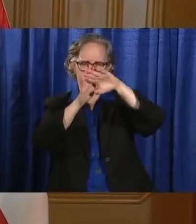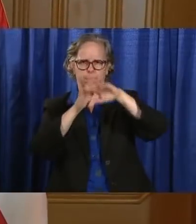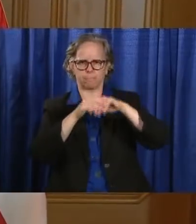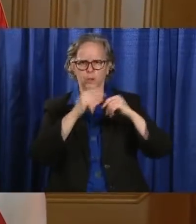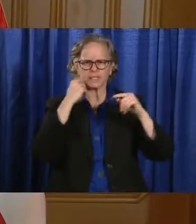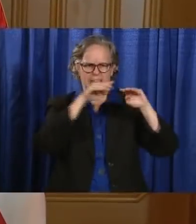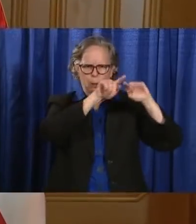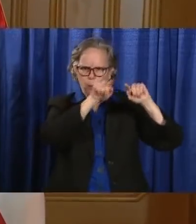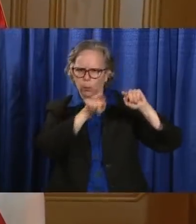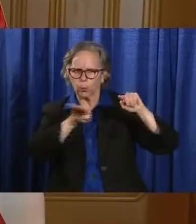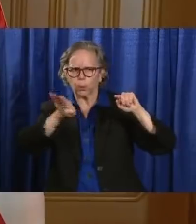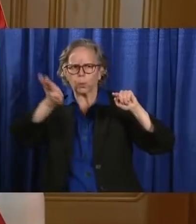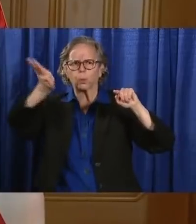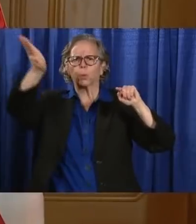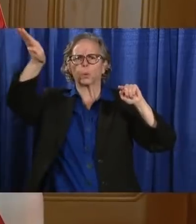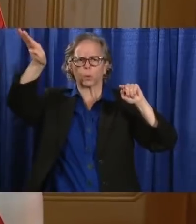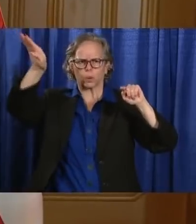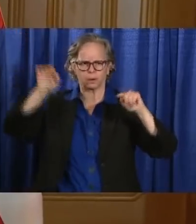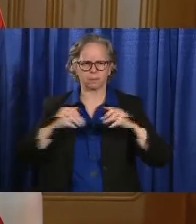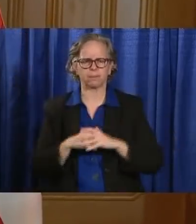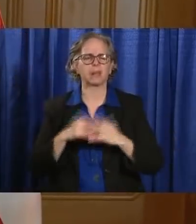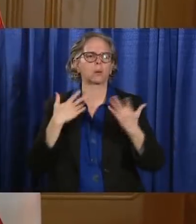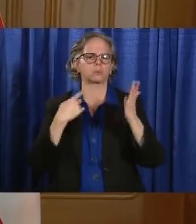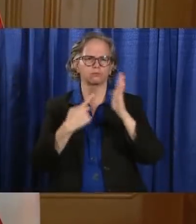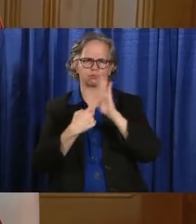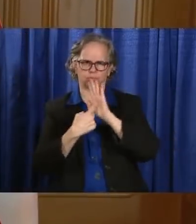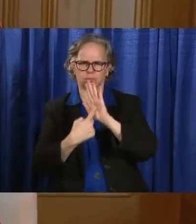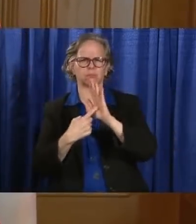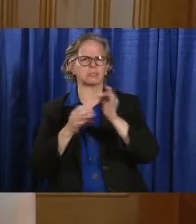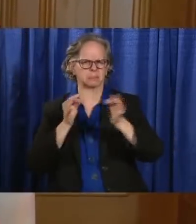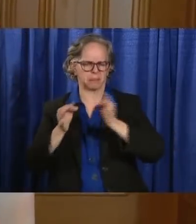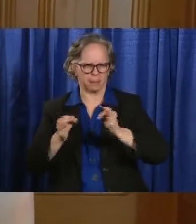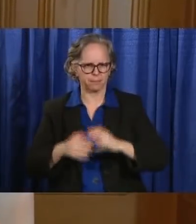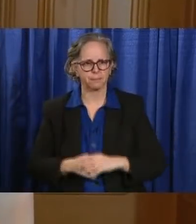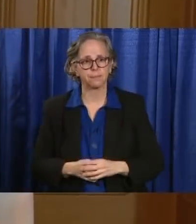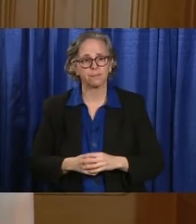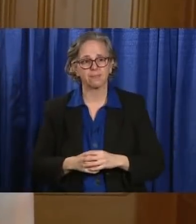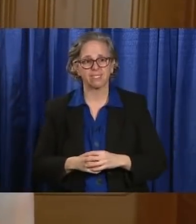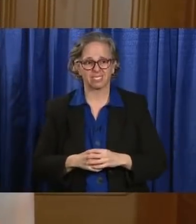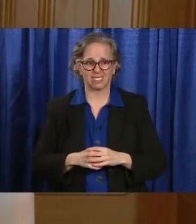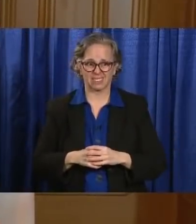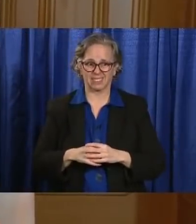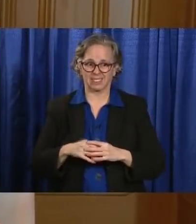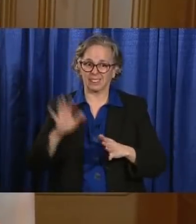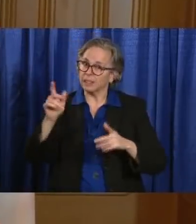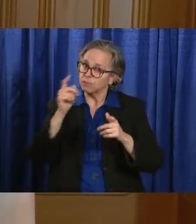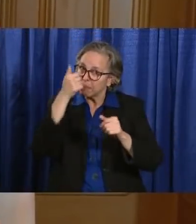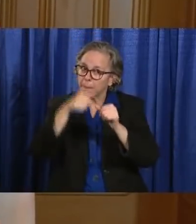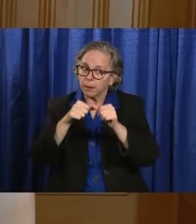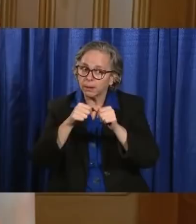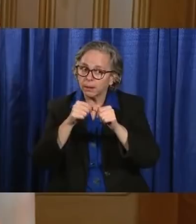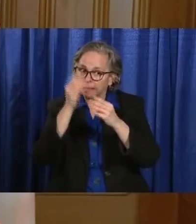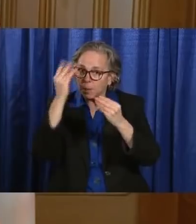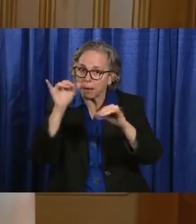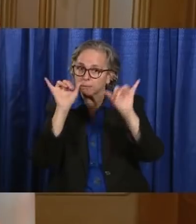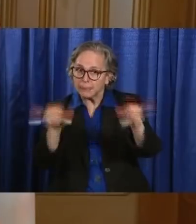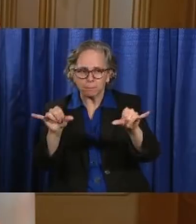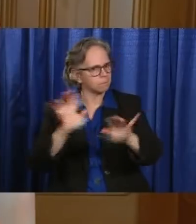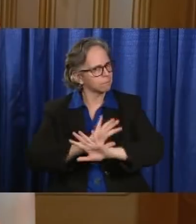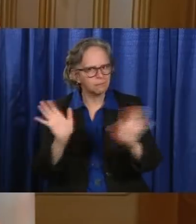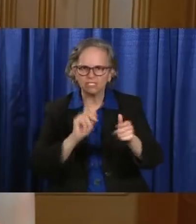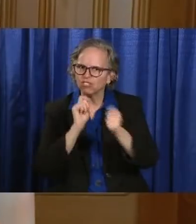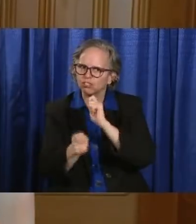let me just talk a little bit about that, because this is something that we work on every single day. And you heard a little bit from General